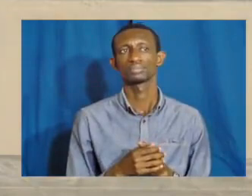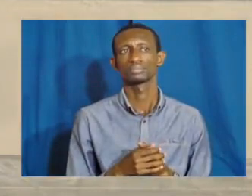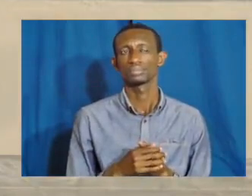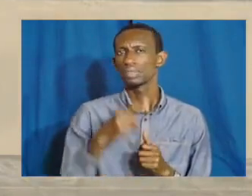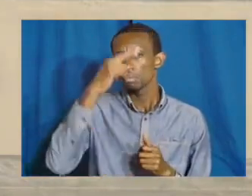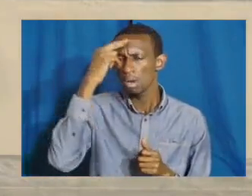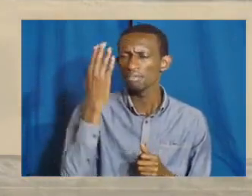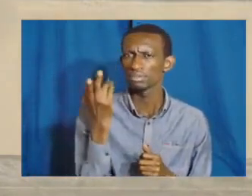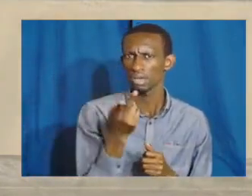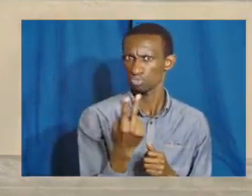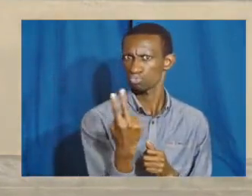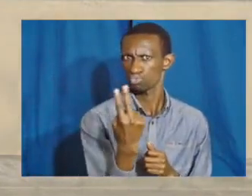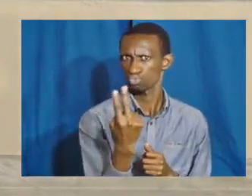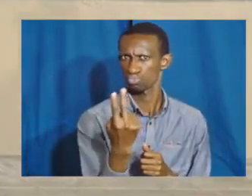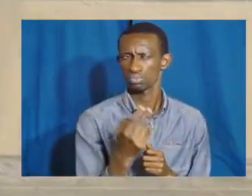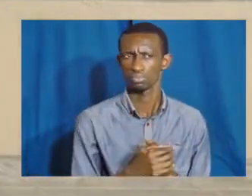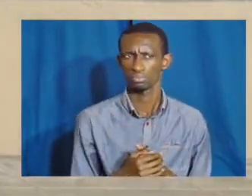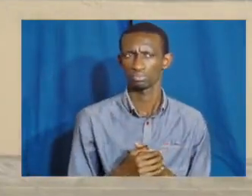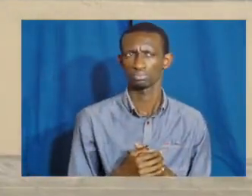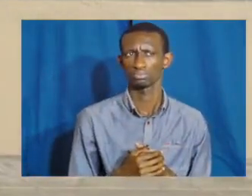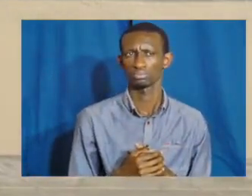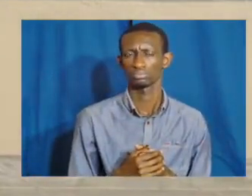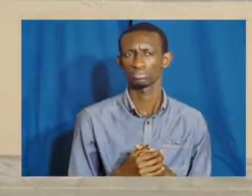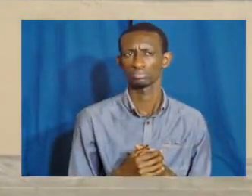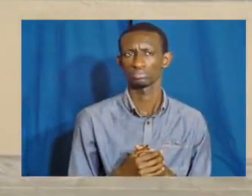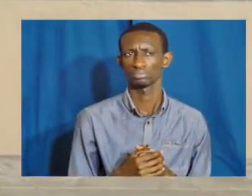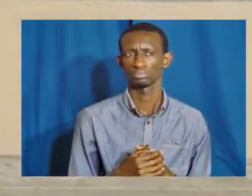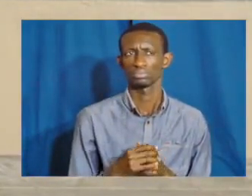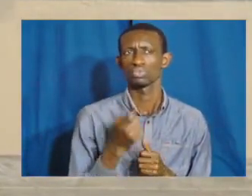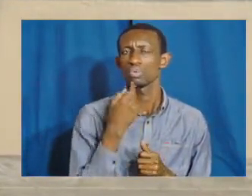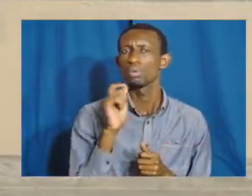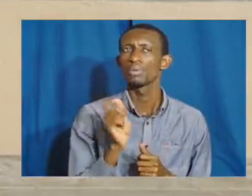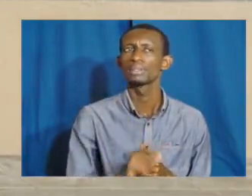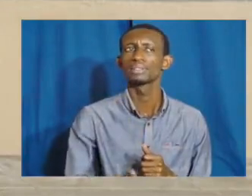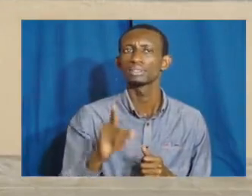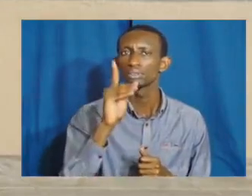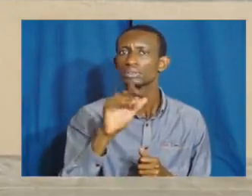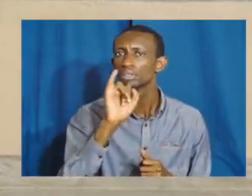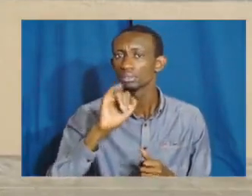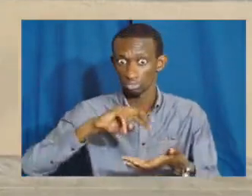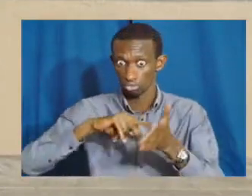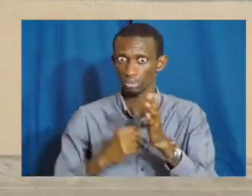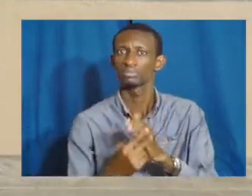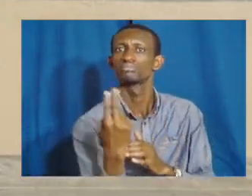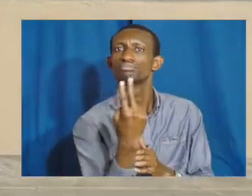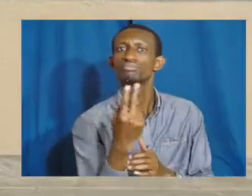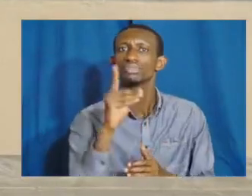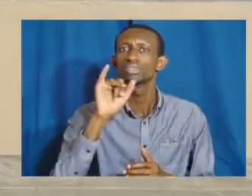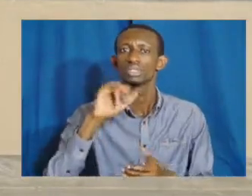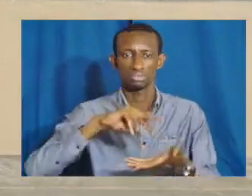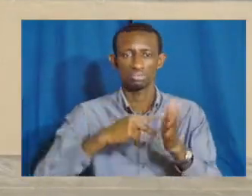are 2, then you have to use that di to represent the 2. Di means